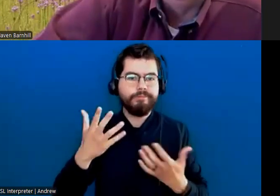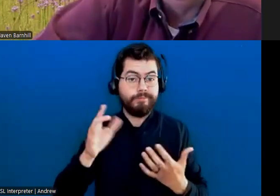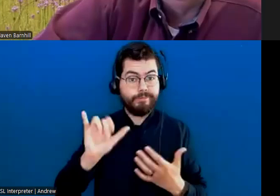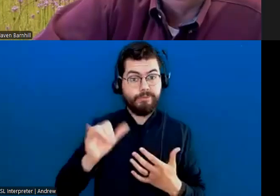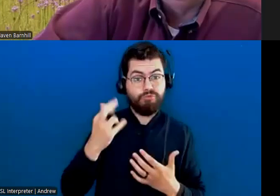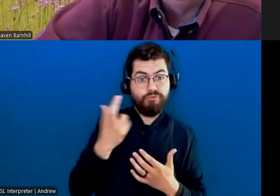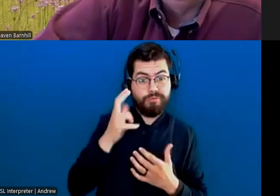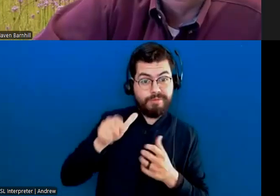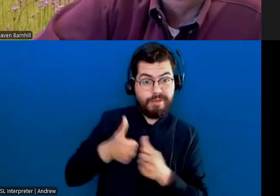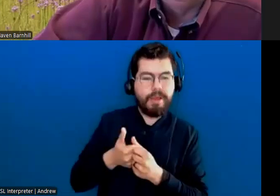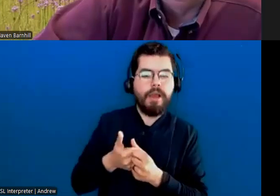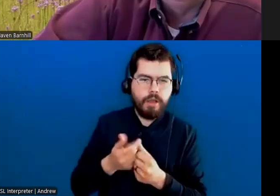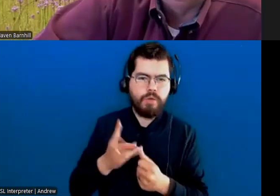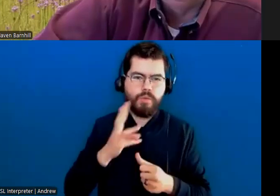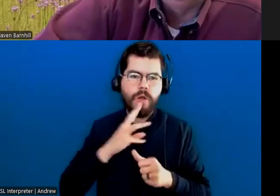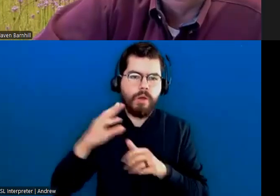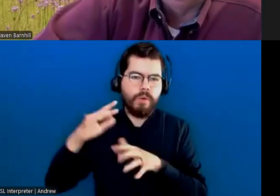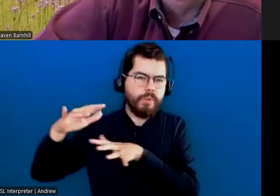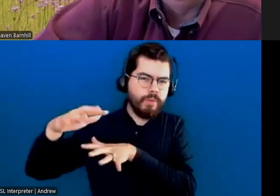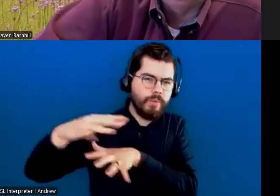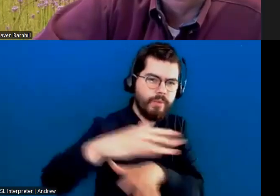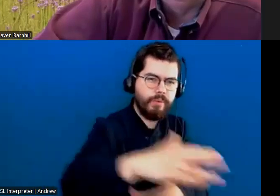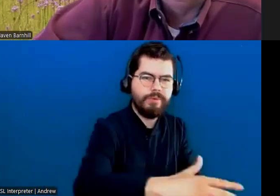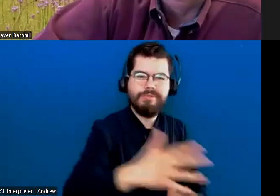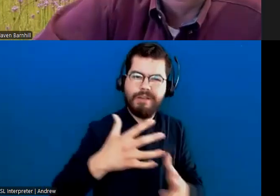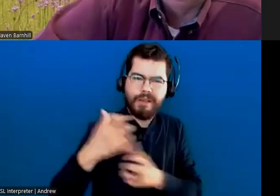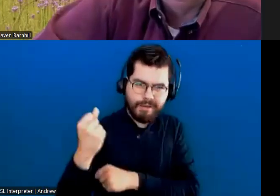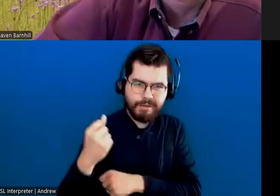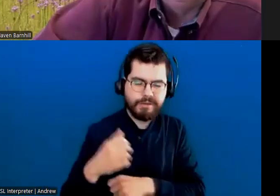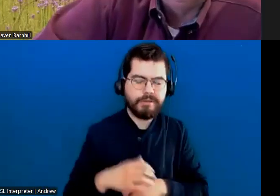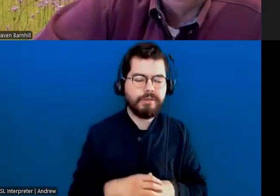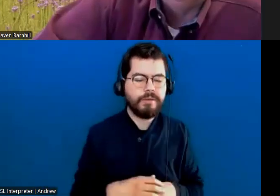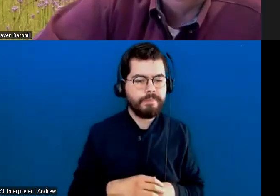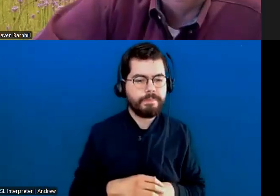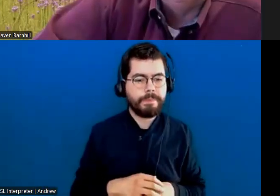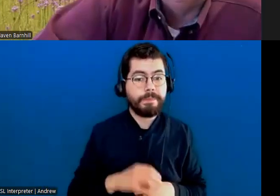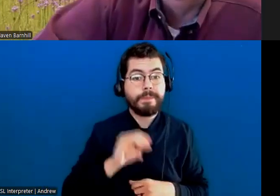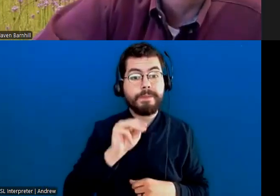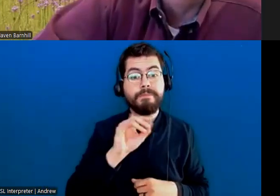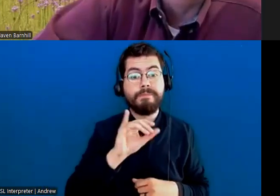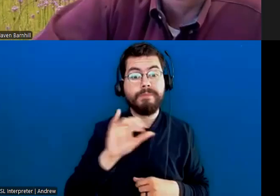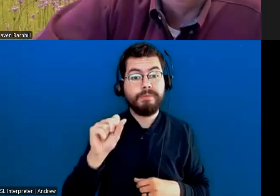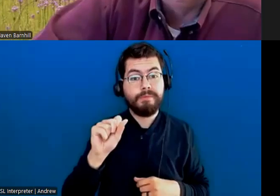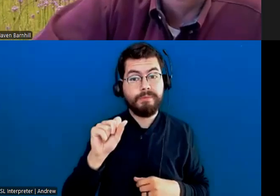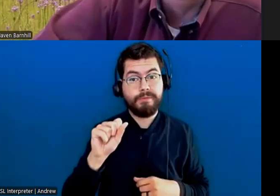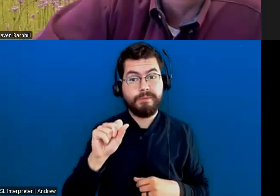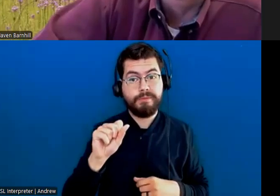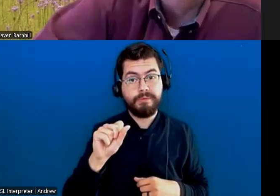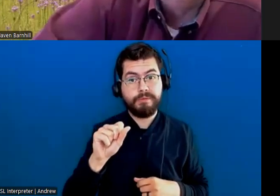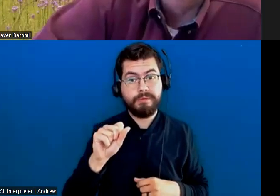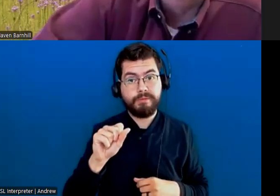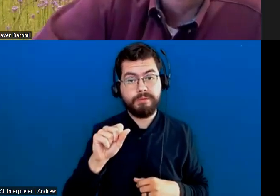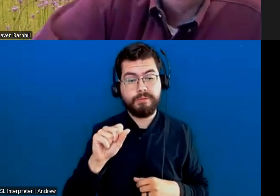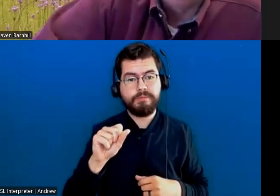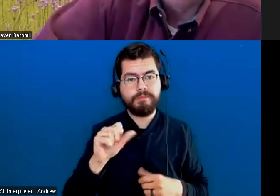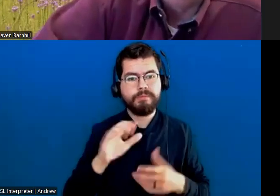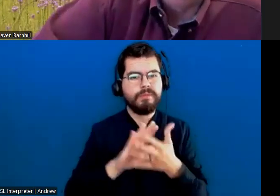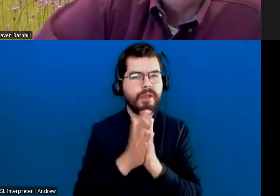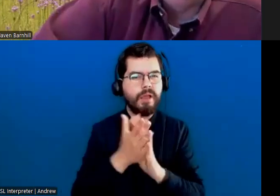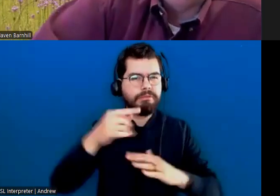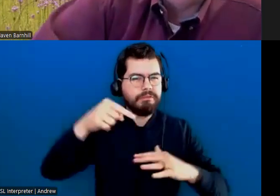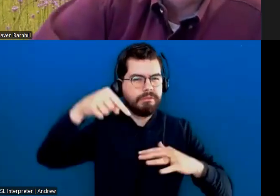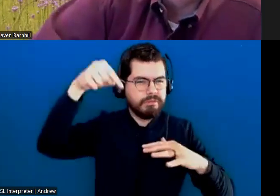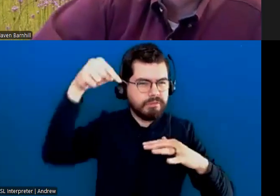the other extreme, the Mississippi River is contained, doesn't meander anymore, so it's incising a deeper channel. So the